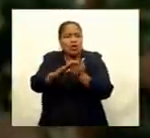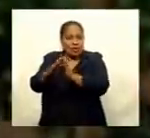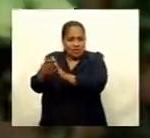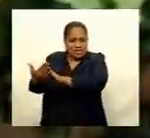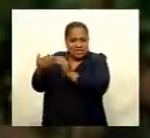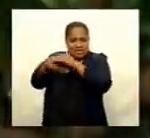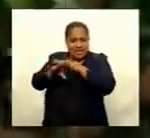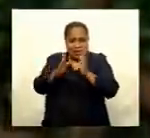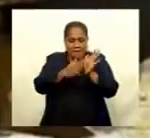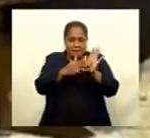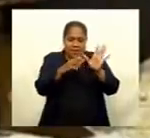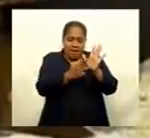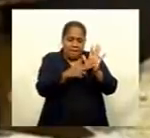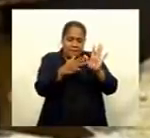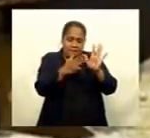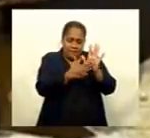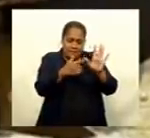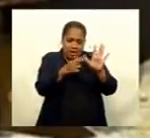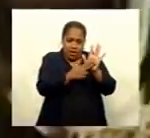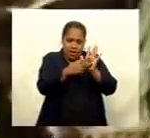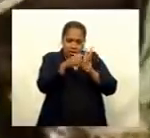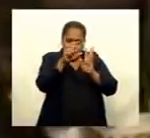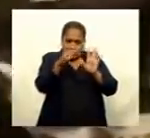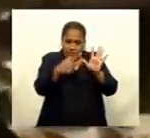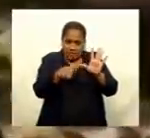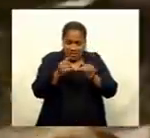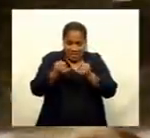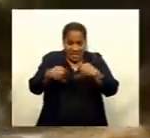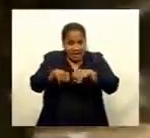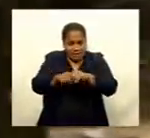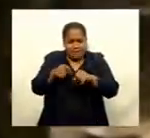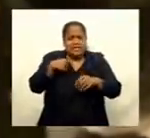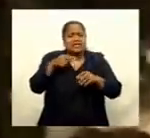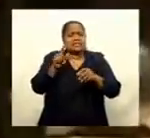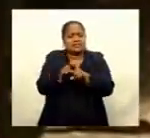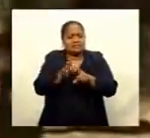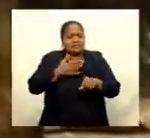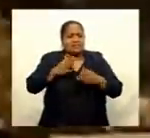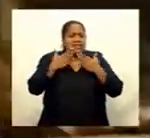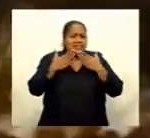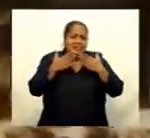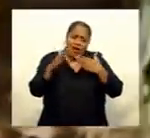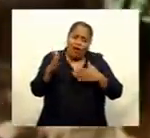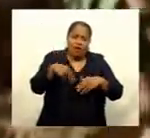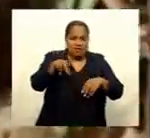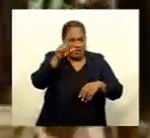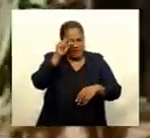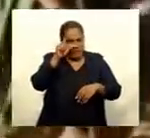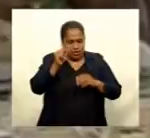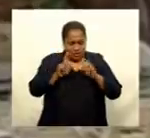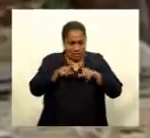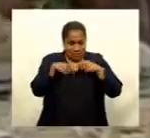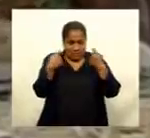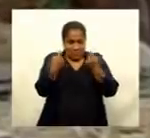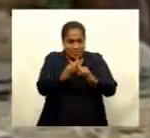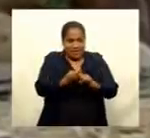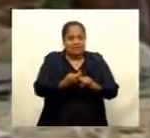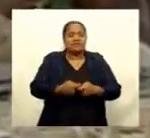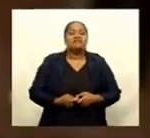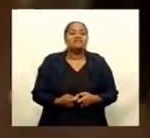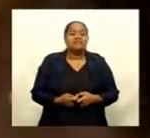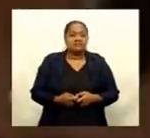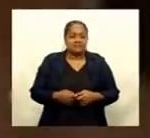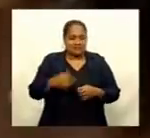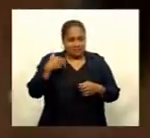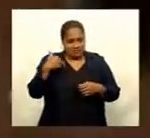Mamanuca Islands. We also like to thank all the Fijian crews camera departments, in our department, in